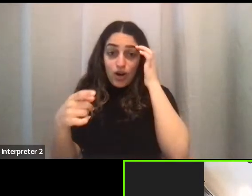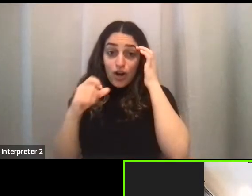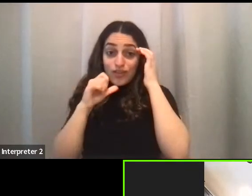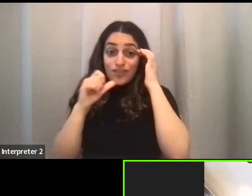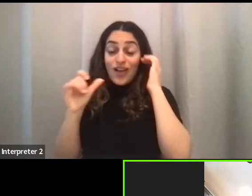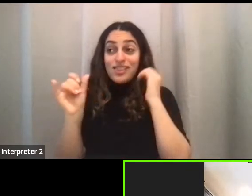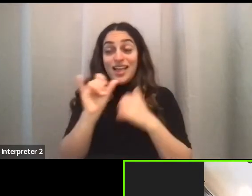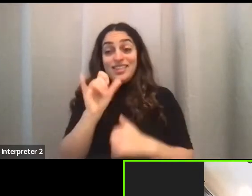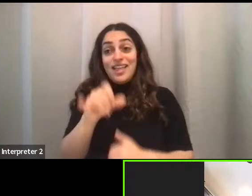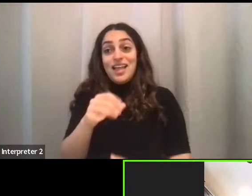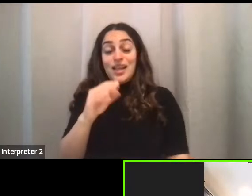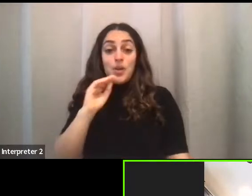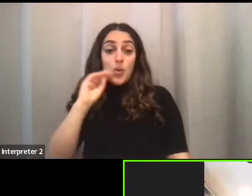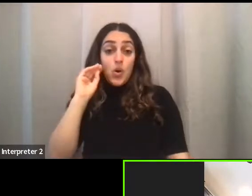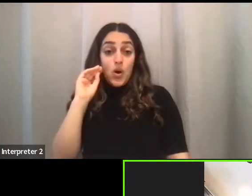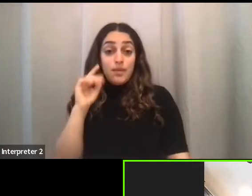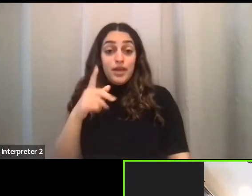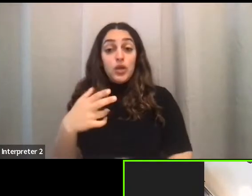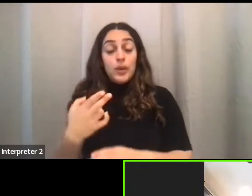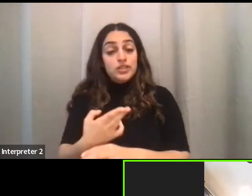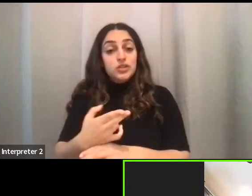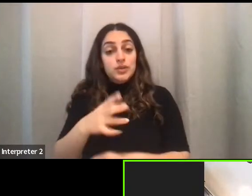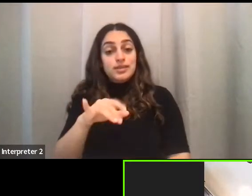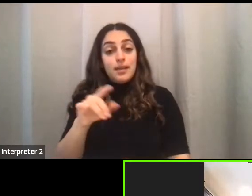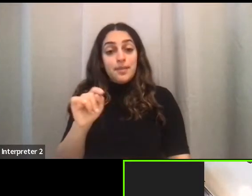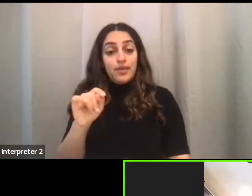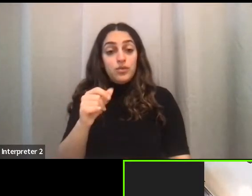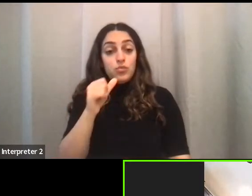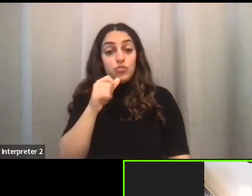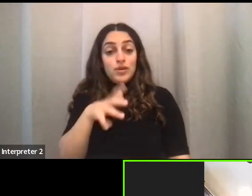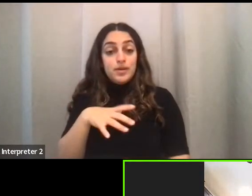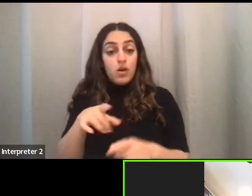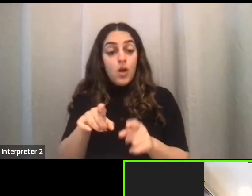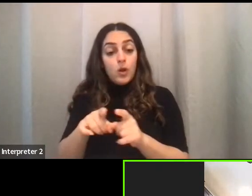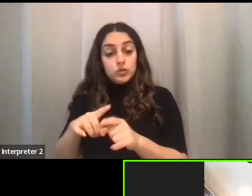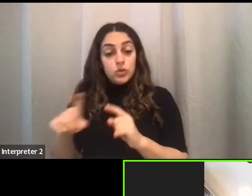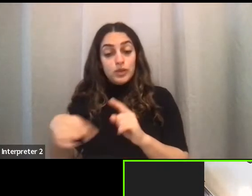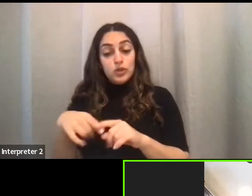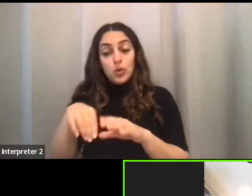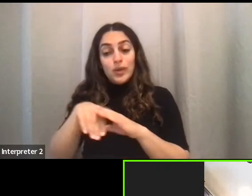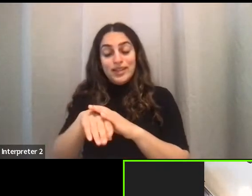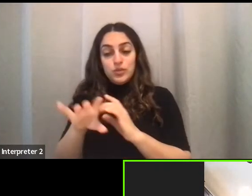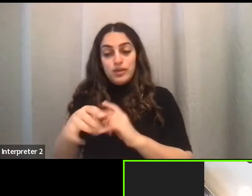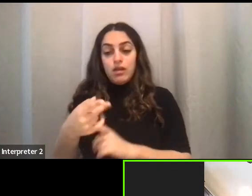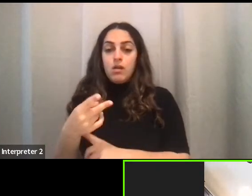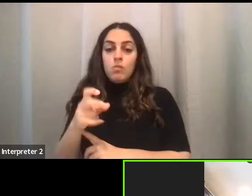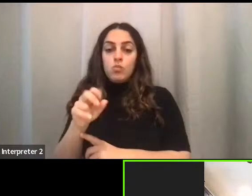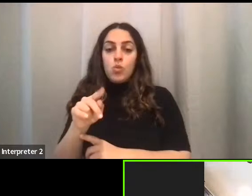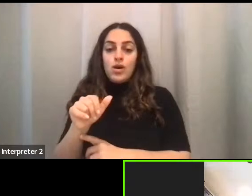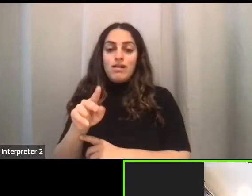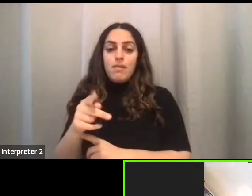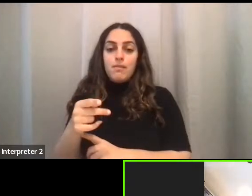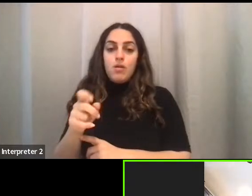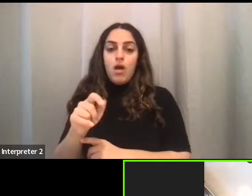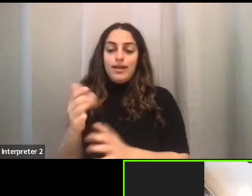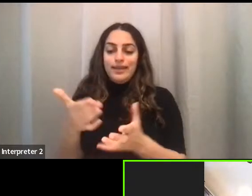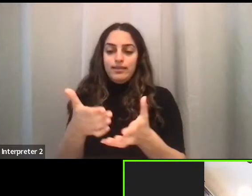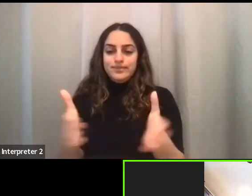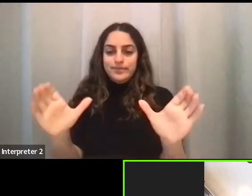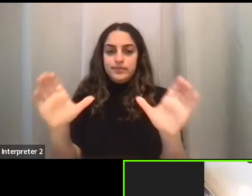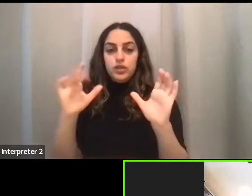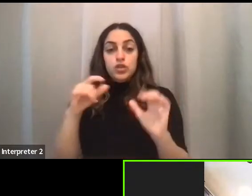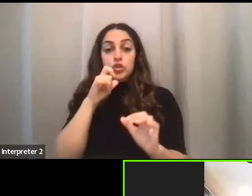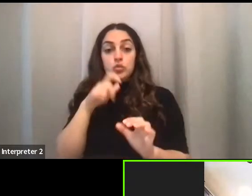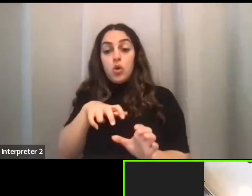home and going they use the bathroom women also when you're going to the porta potty well we don't sit on the toilet but you have to